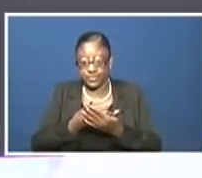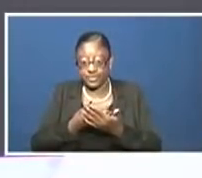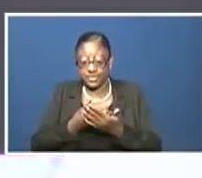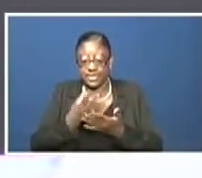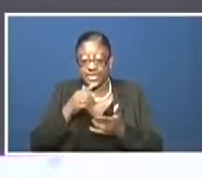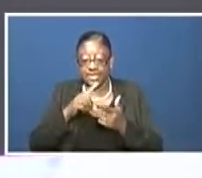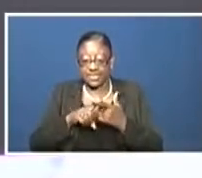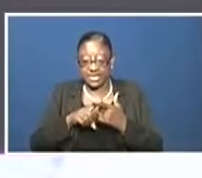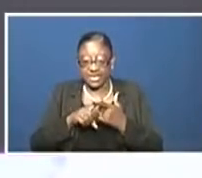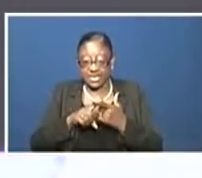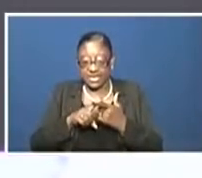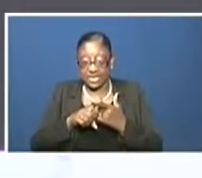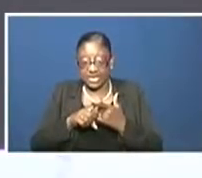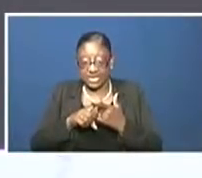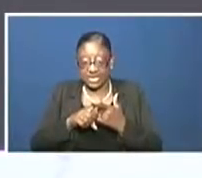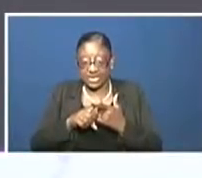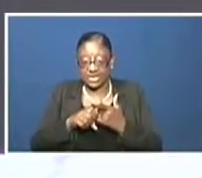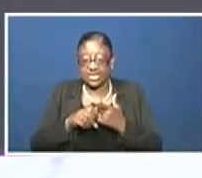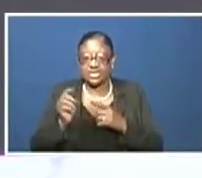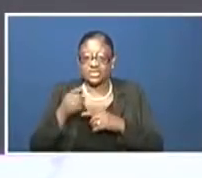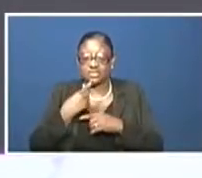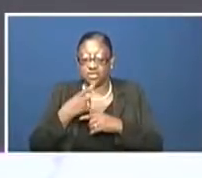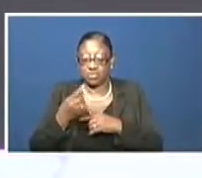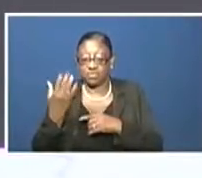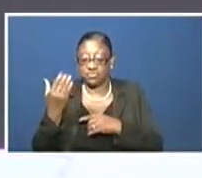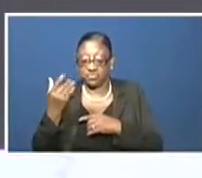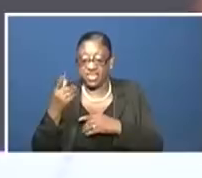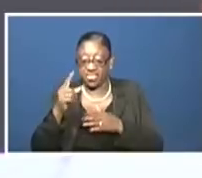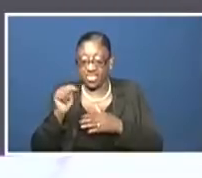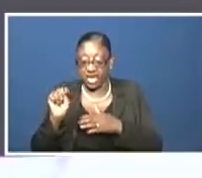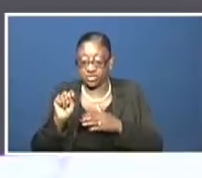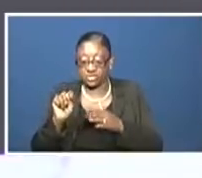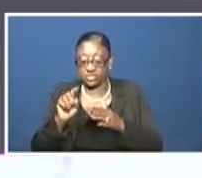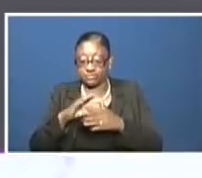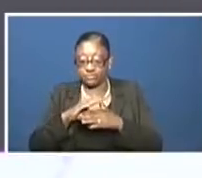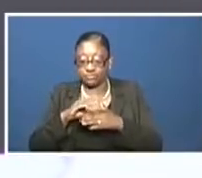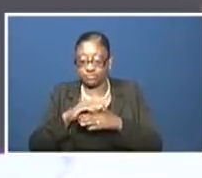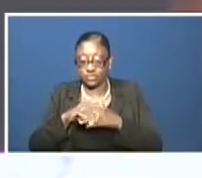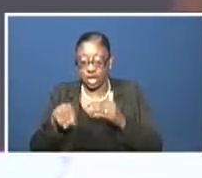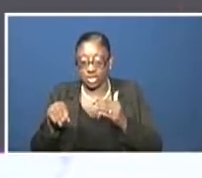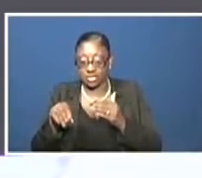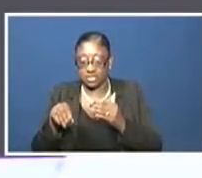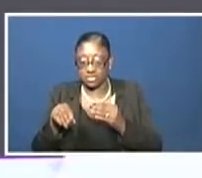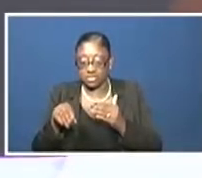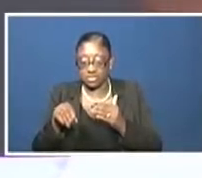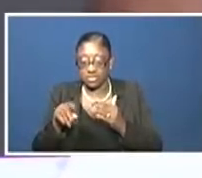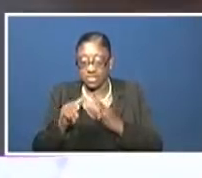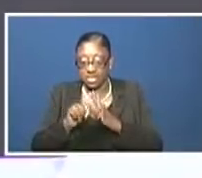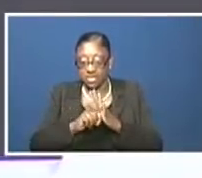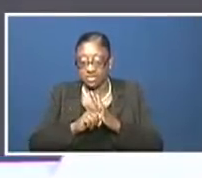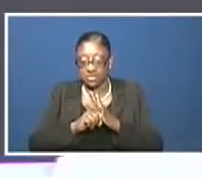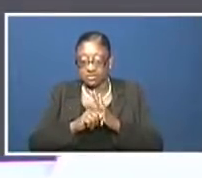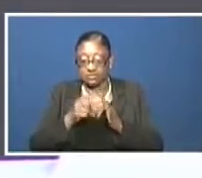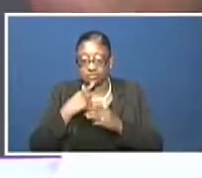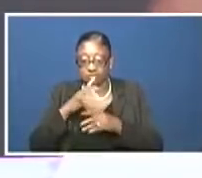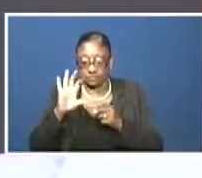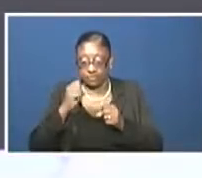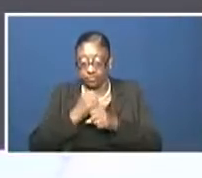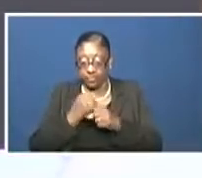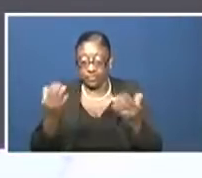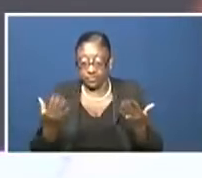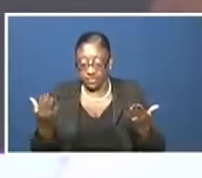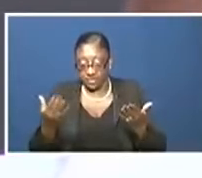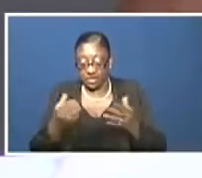in the property, and Tinfurl, I think, put $15,000 into the theater for the year that they were